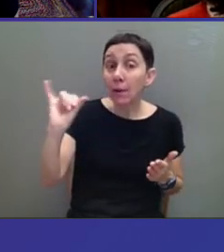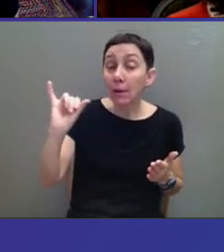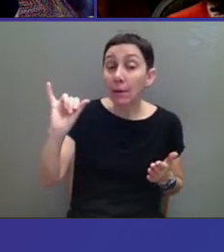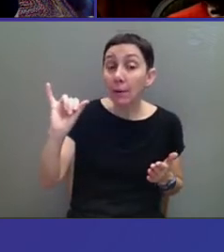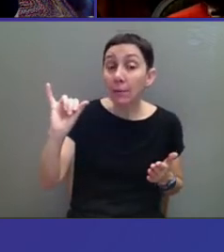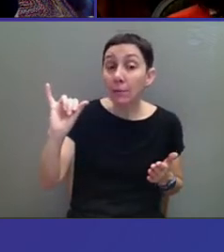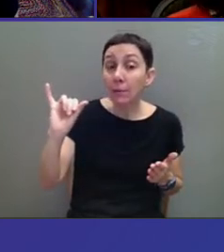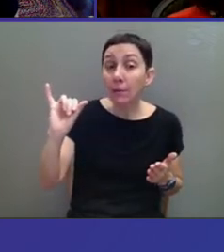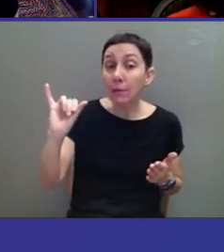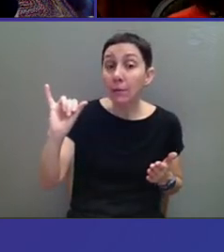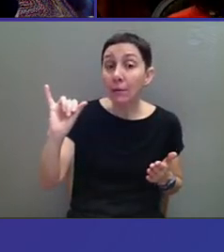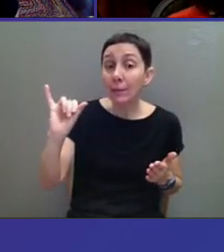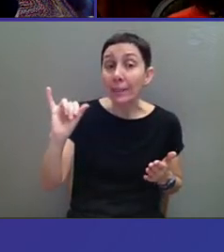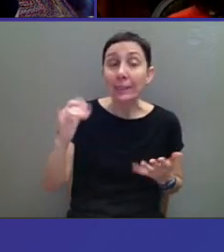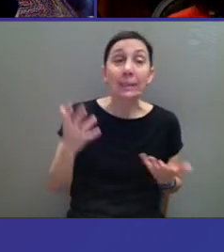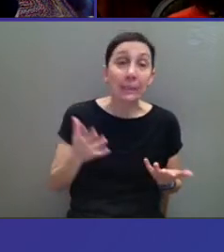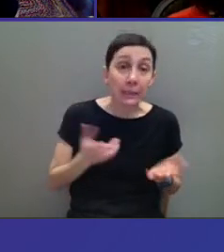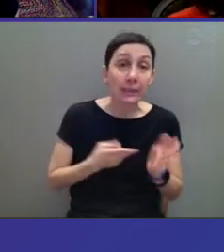I'm not gonna lie,